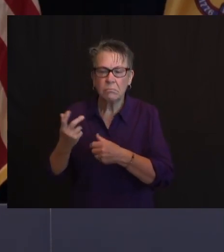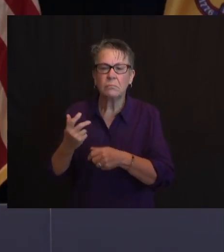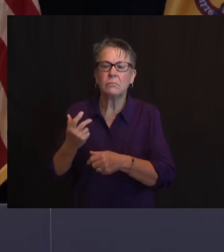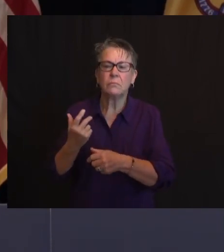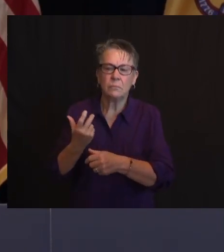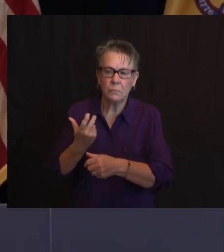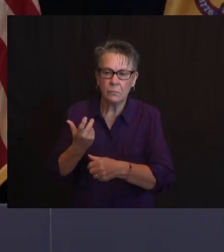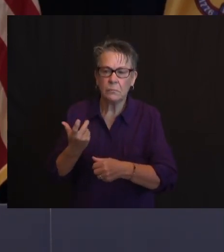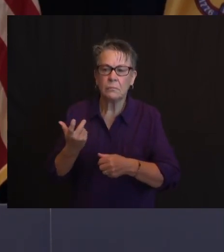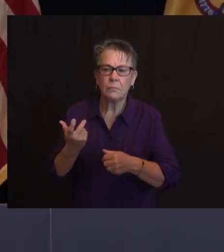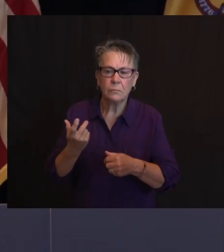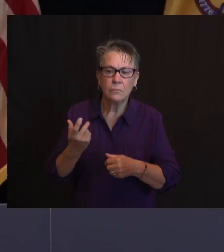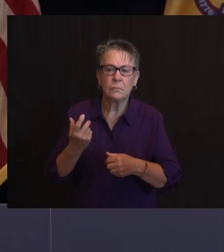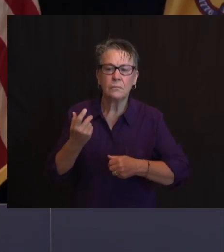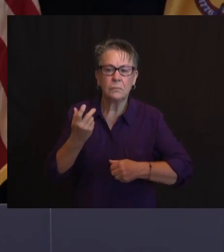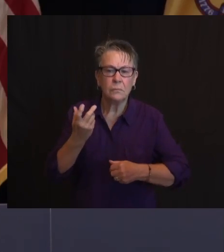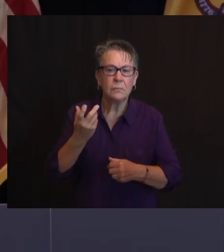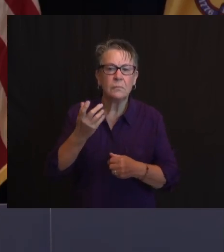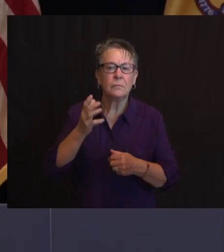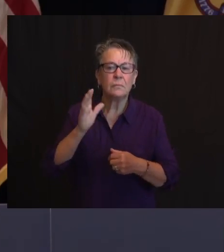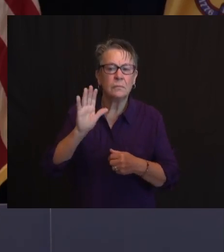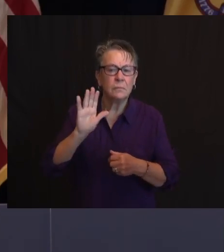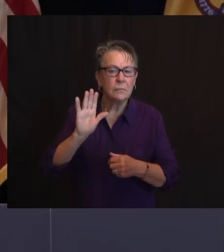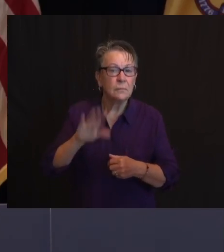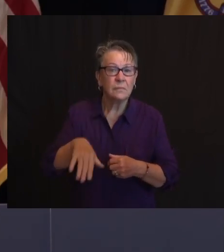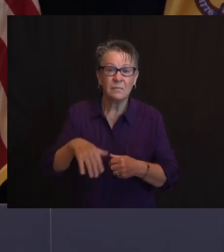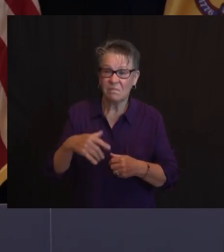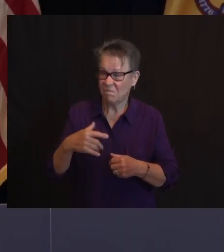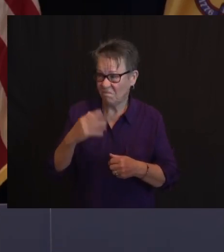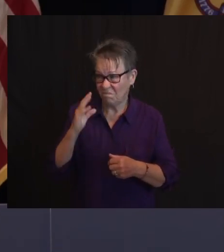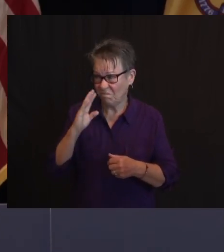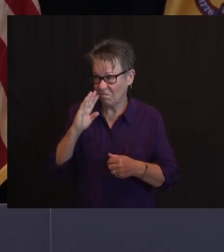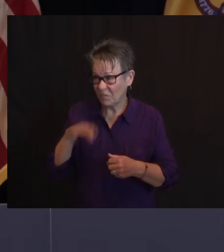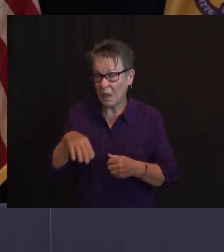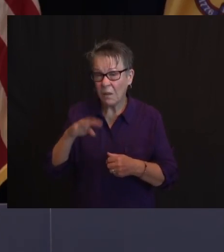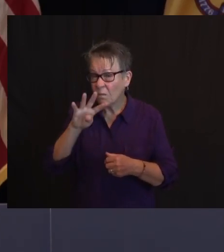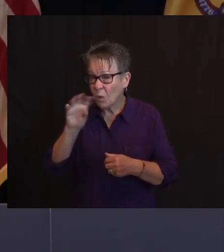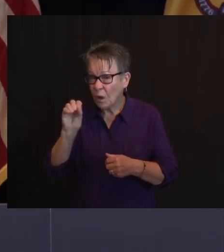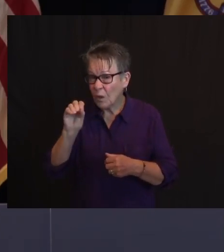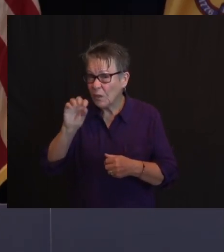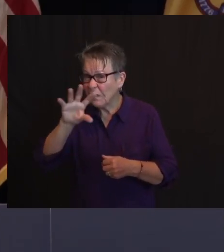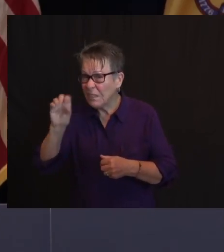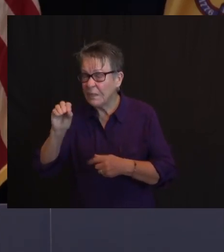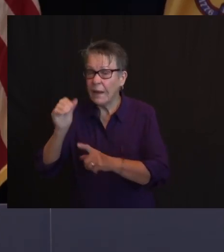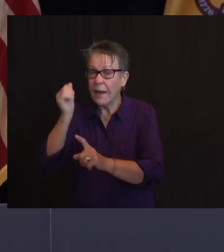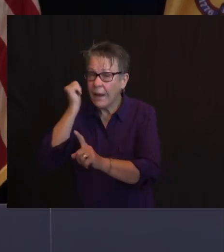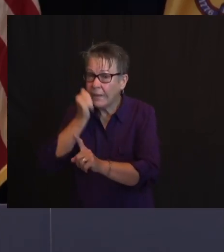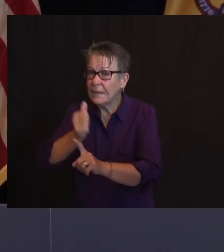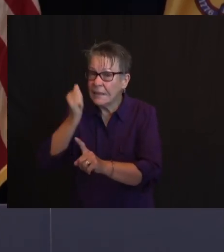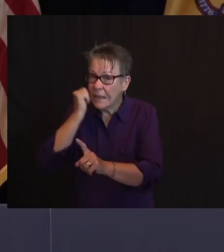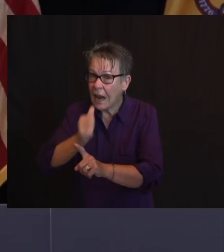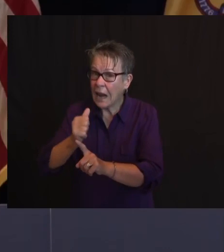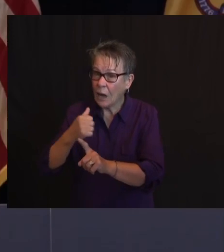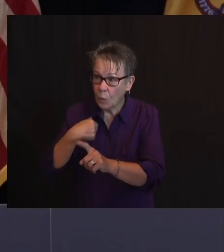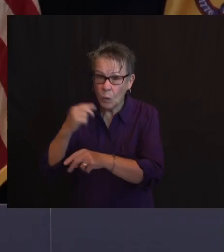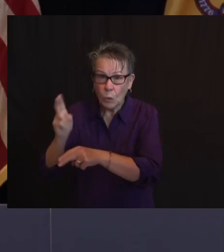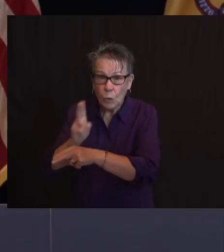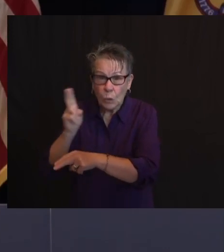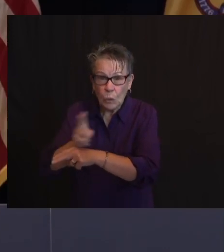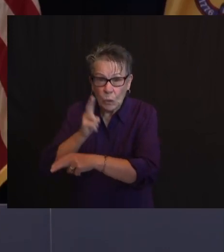drug, I have it in my truck. Every trooper has it. Law enforcement throughout the state have it, and that's